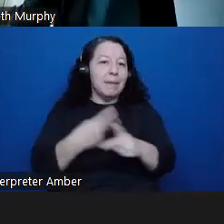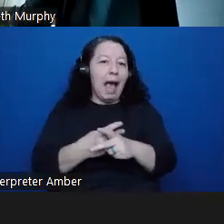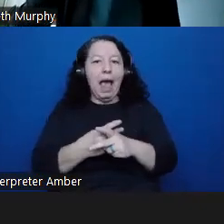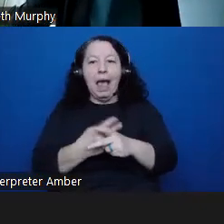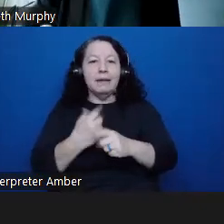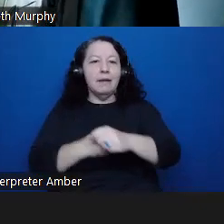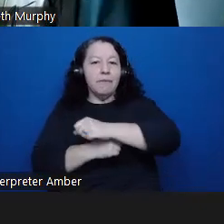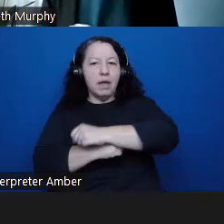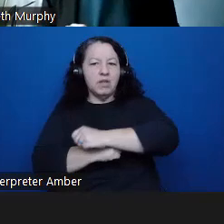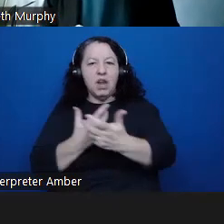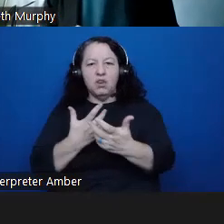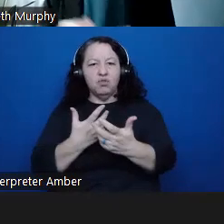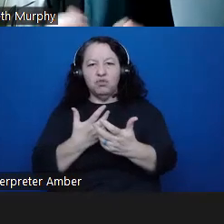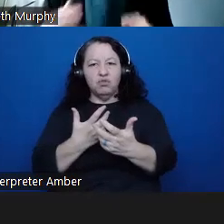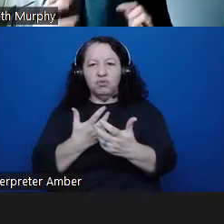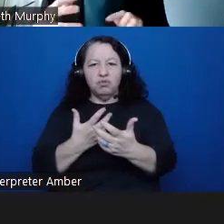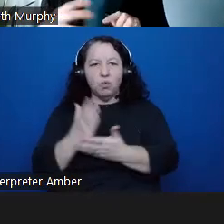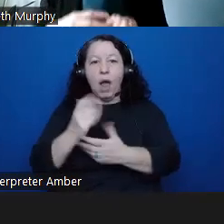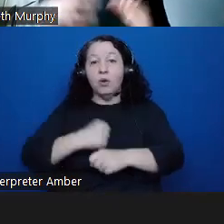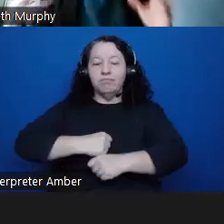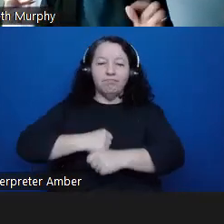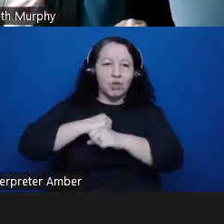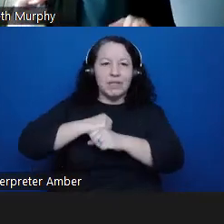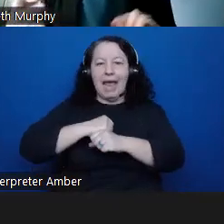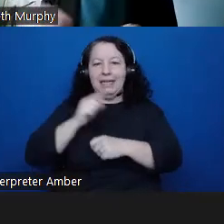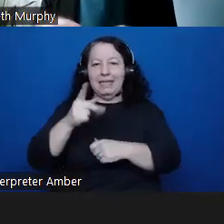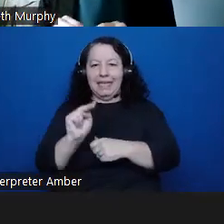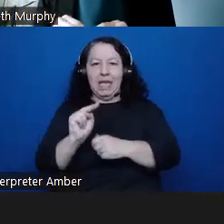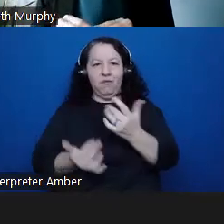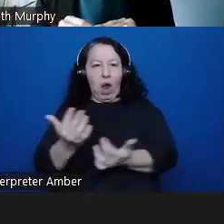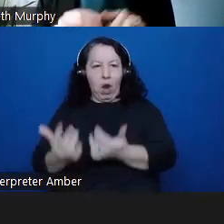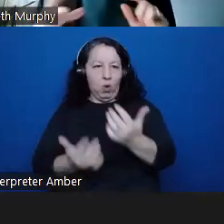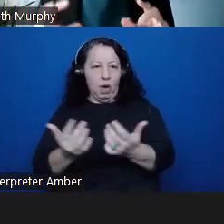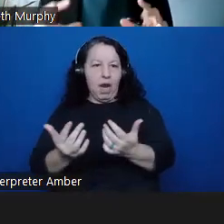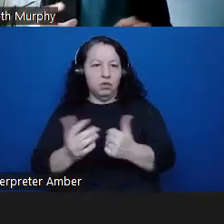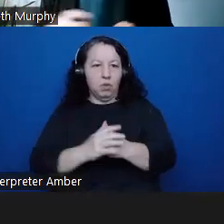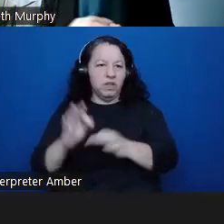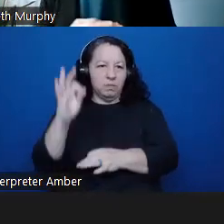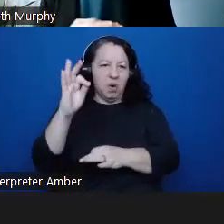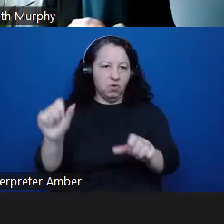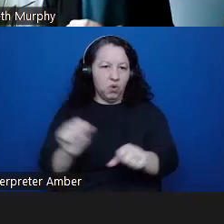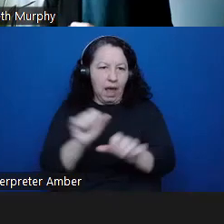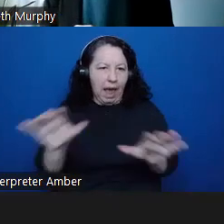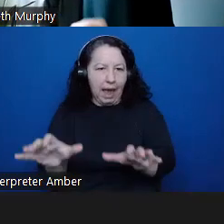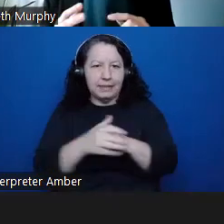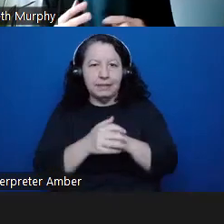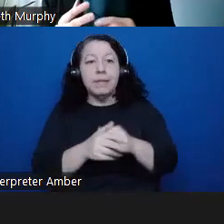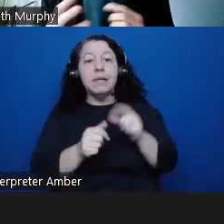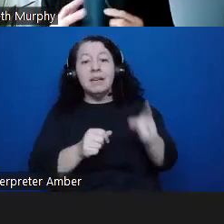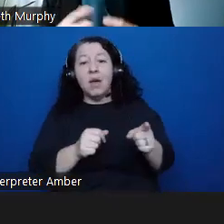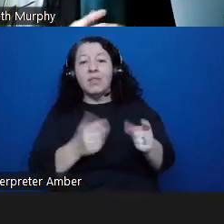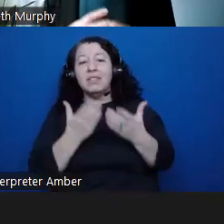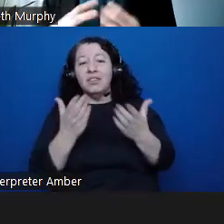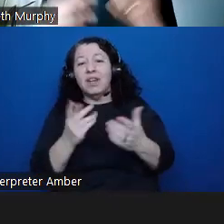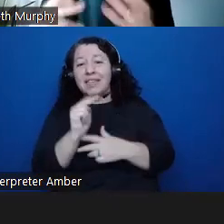firing. This interpretation draws on other bodies of evidence that suggest that the kiln within the pottery workshop was seen as